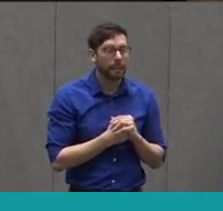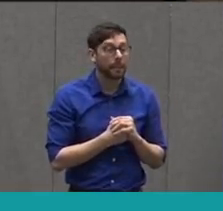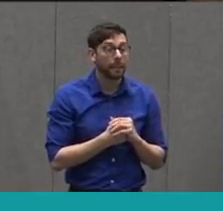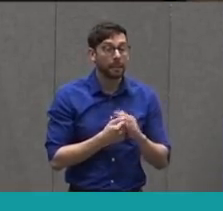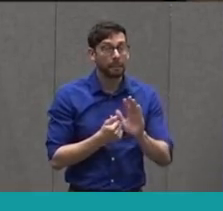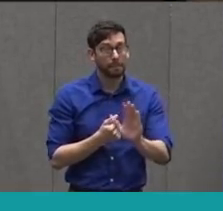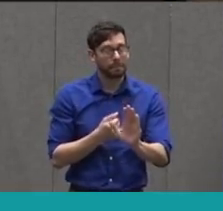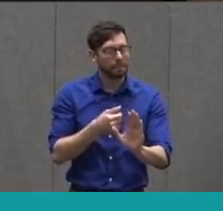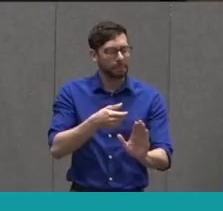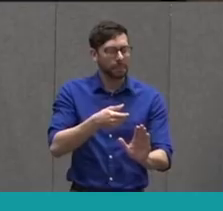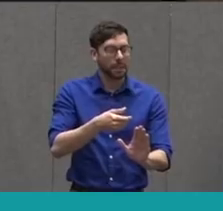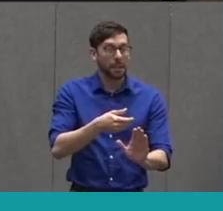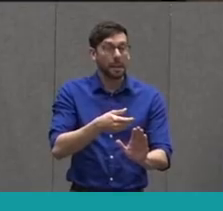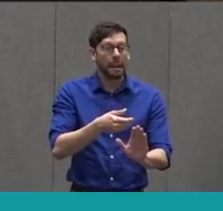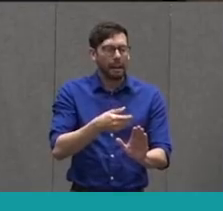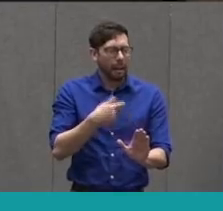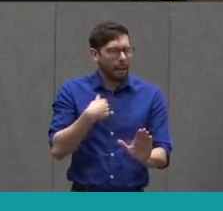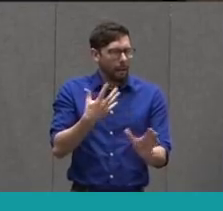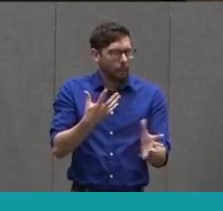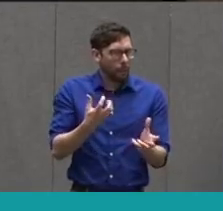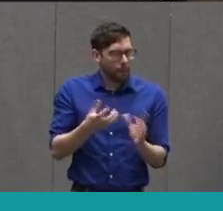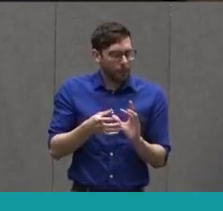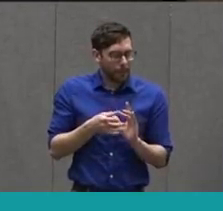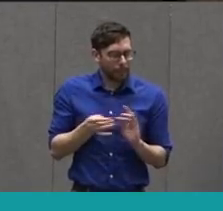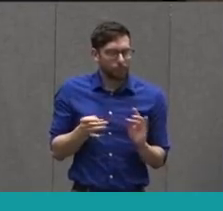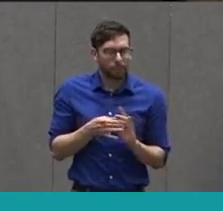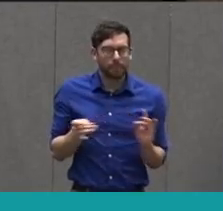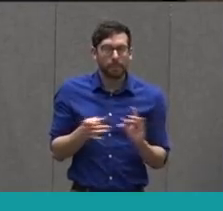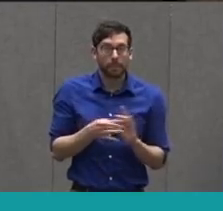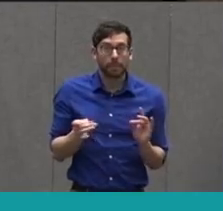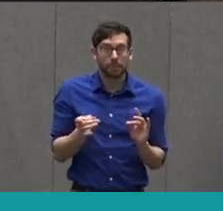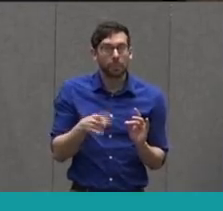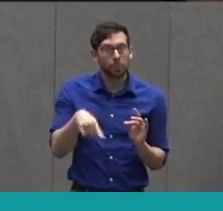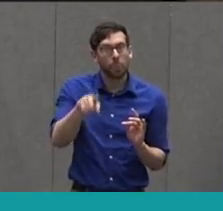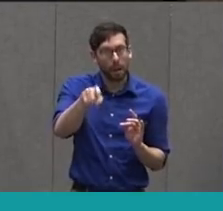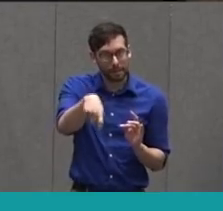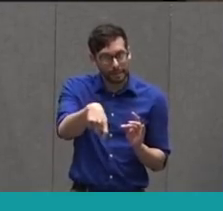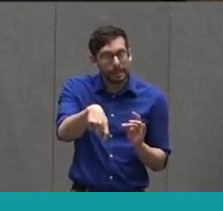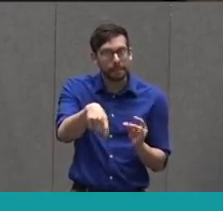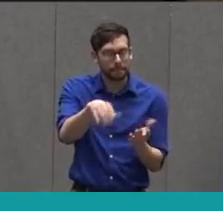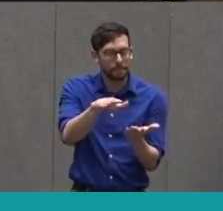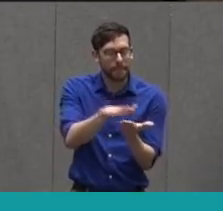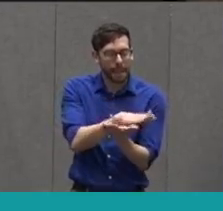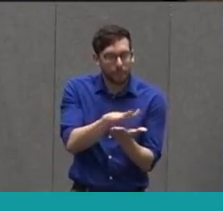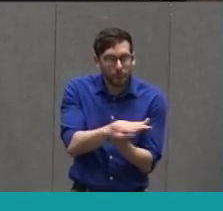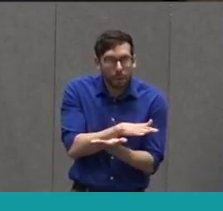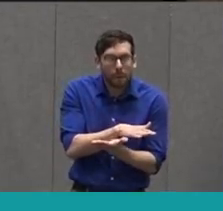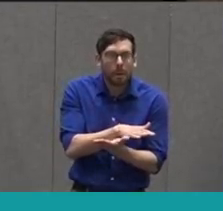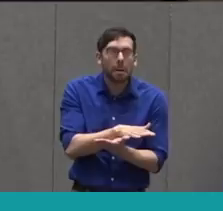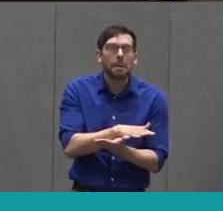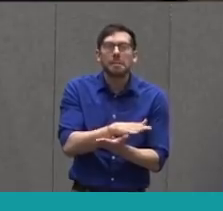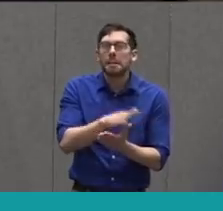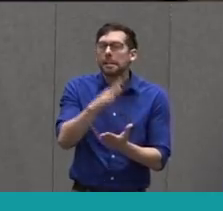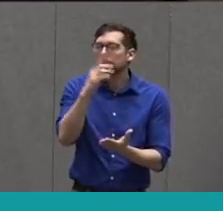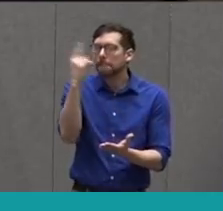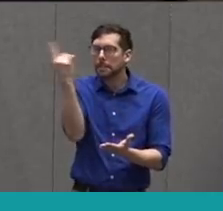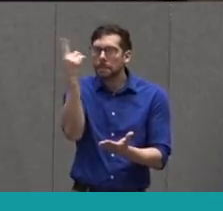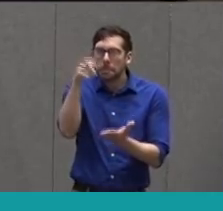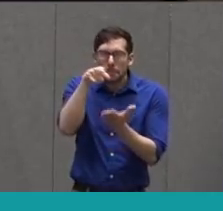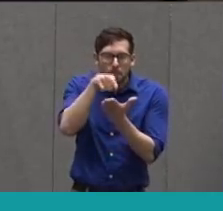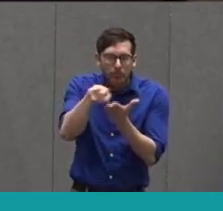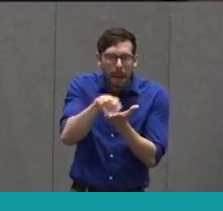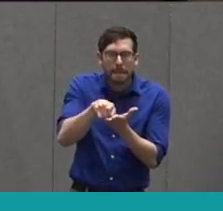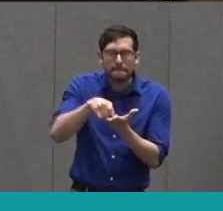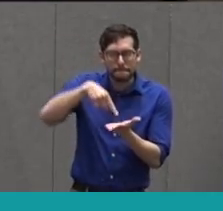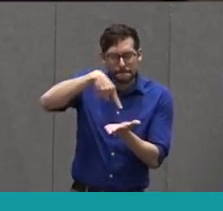we go ahead and get started is that you will need a sheet of paper and a pencil if you have one at